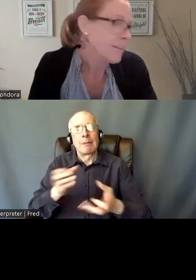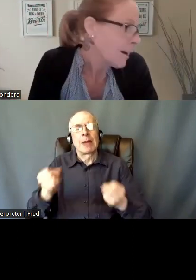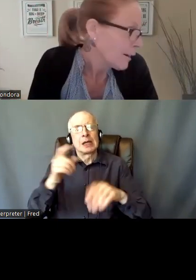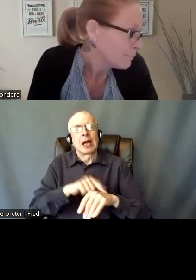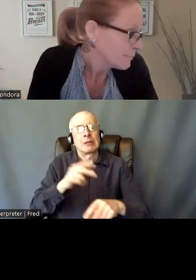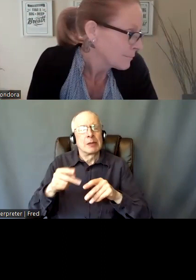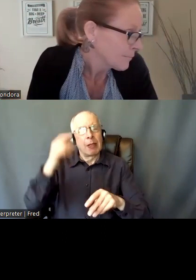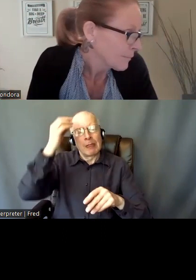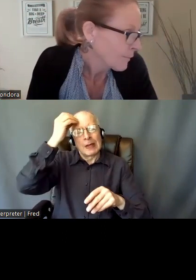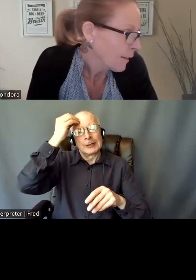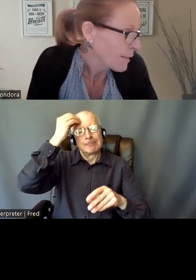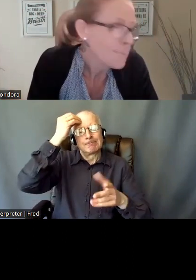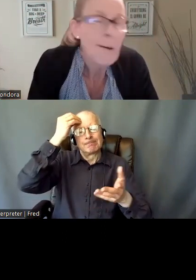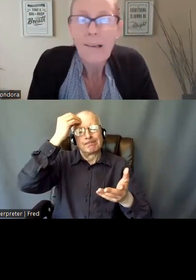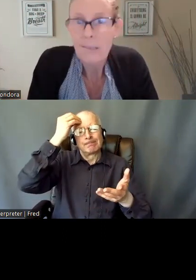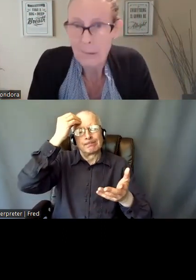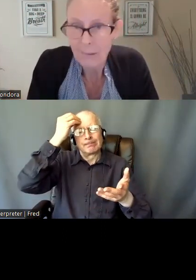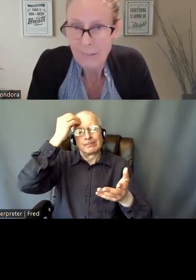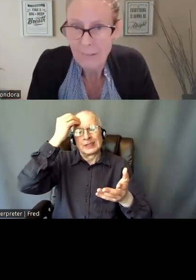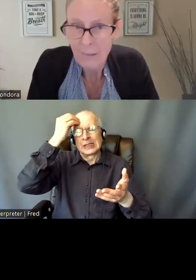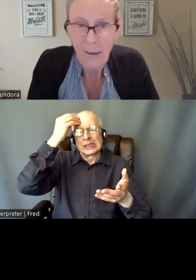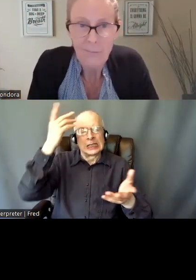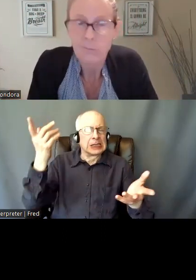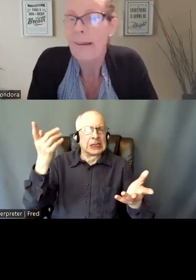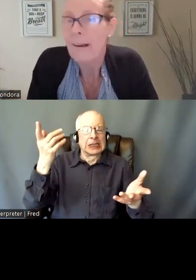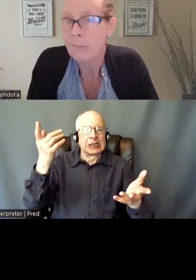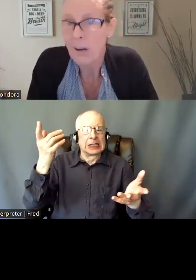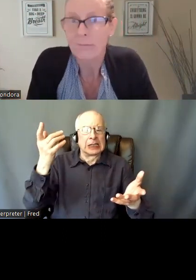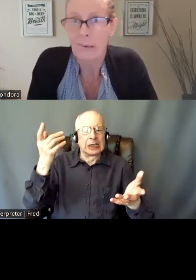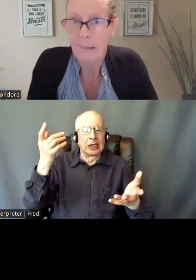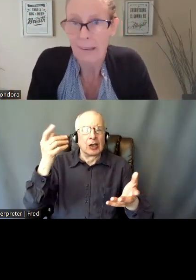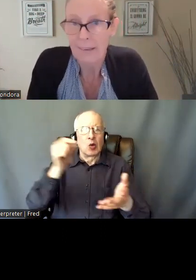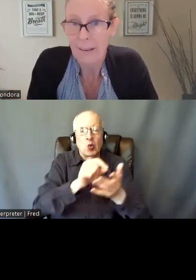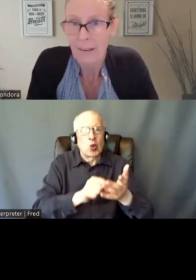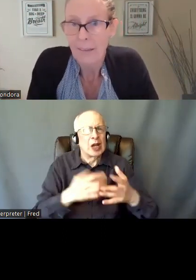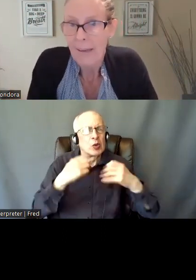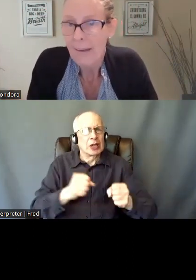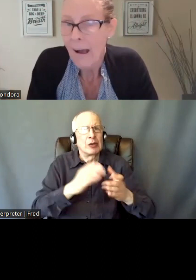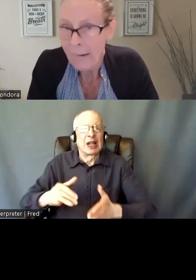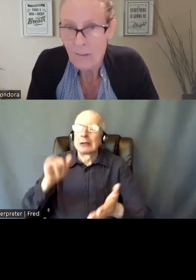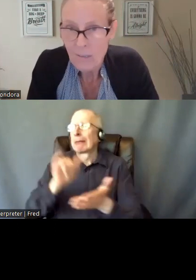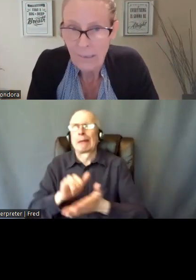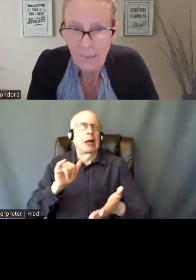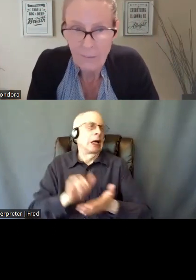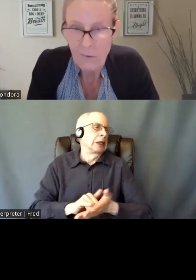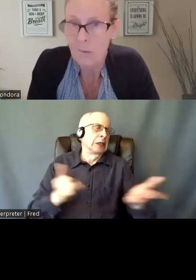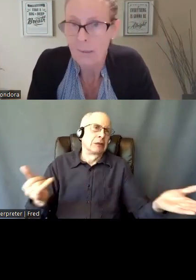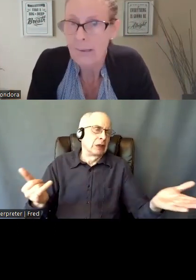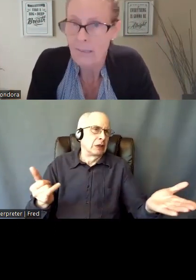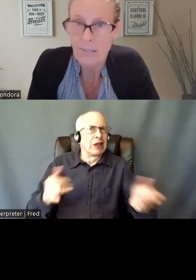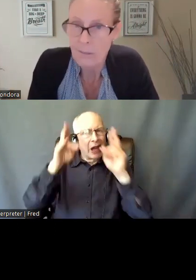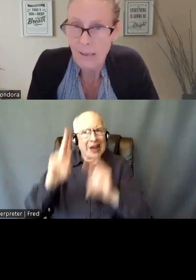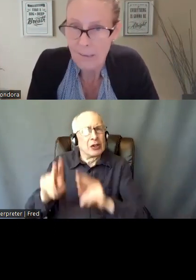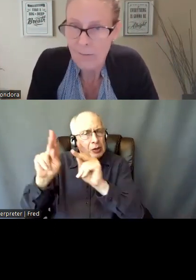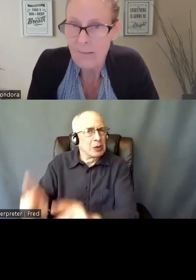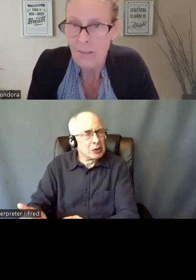that it's impossible to kind of write a recovery plan that honors an individual and